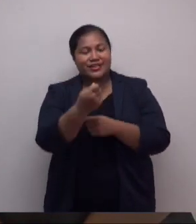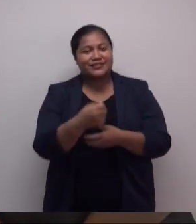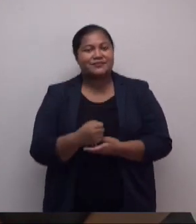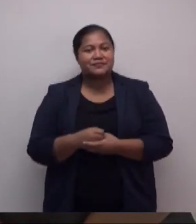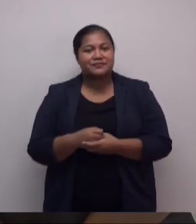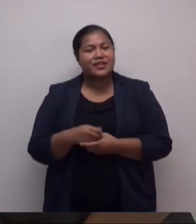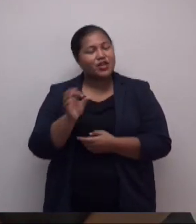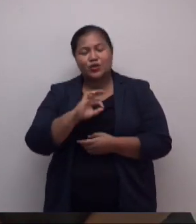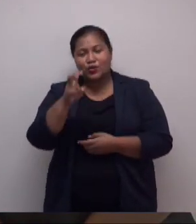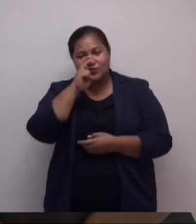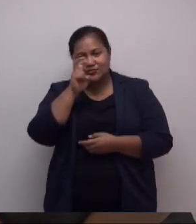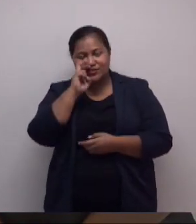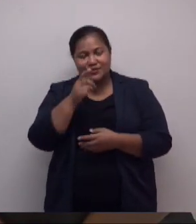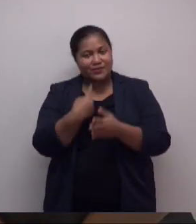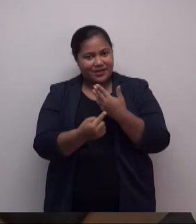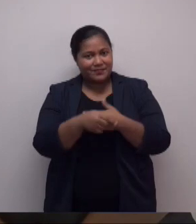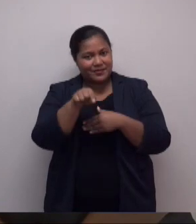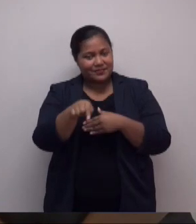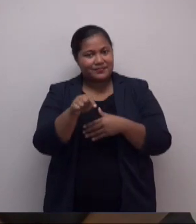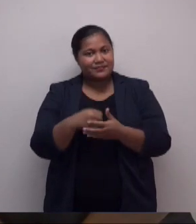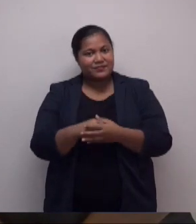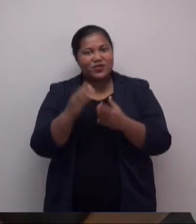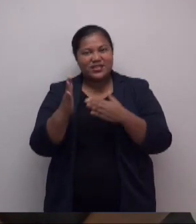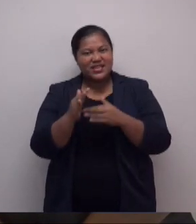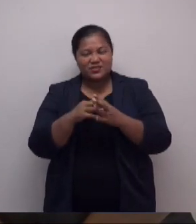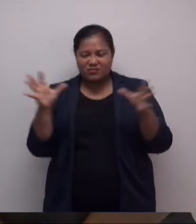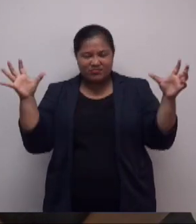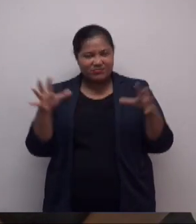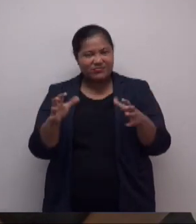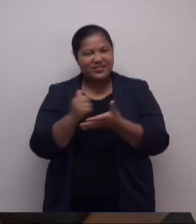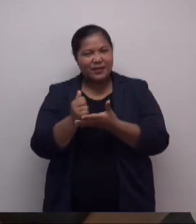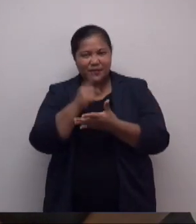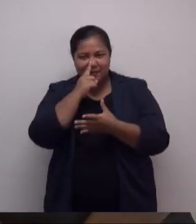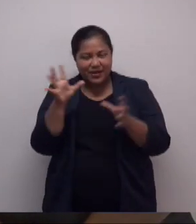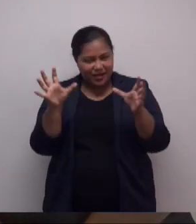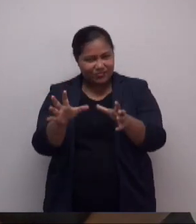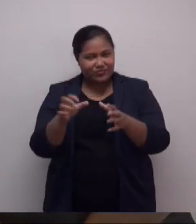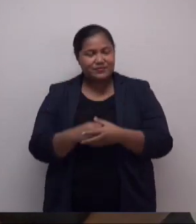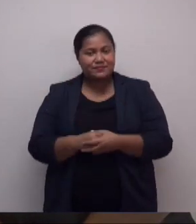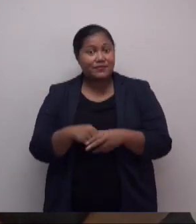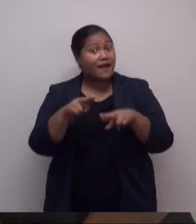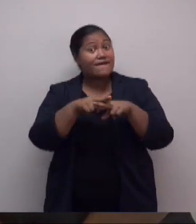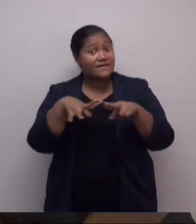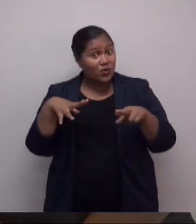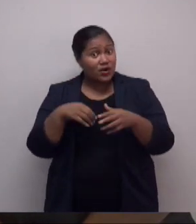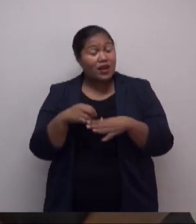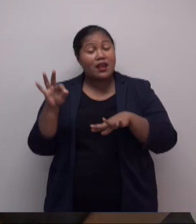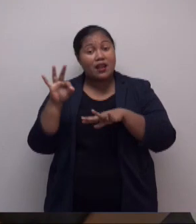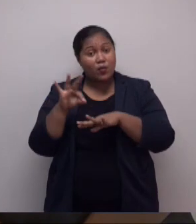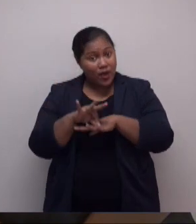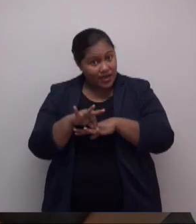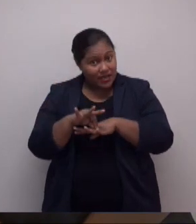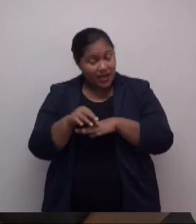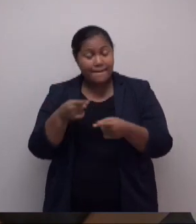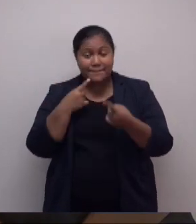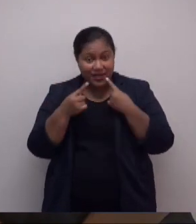no restrictions on the size of outdoor gatherings. Funerals, weddings,